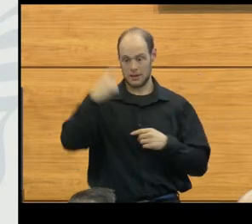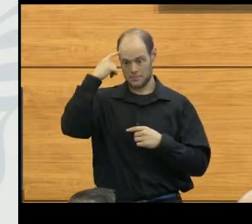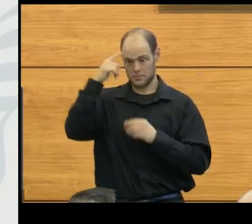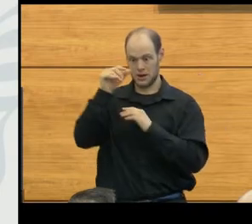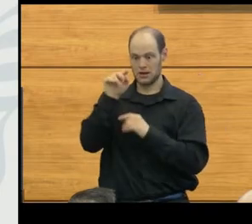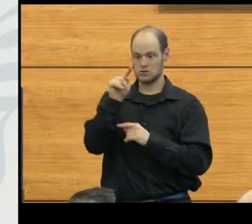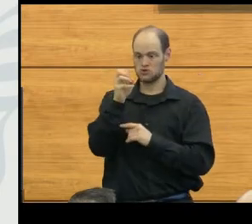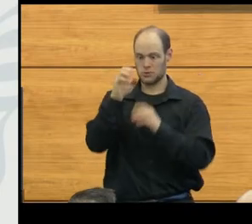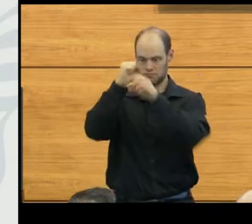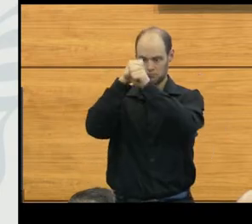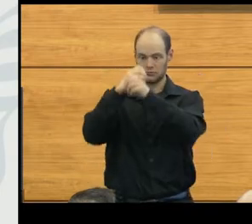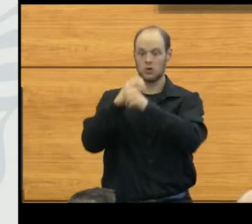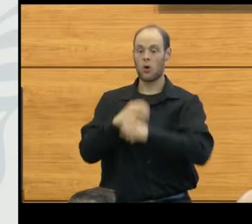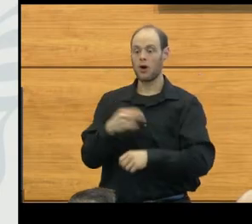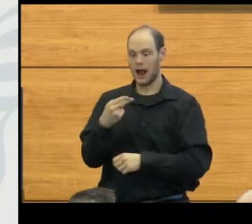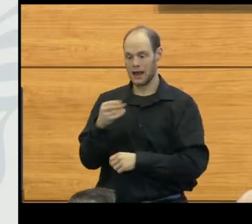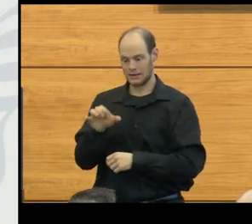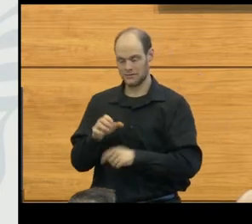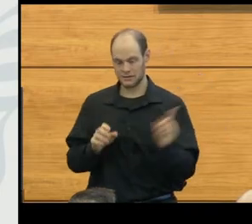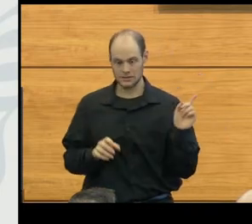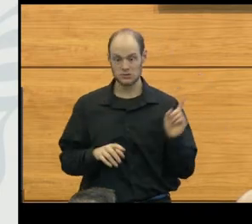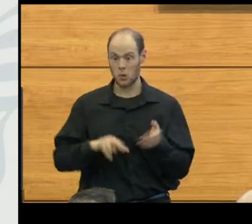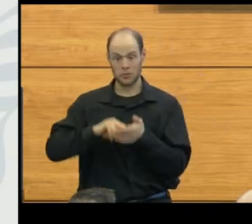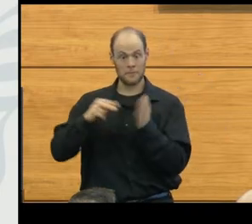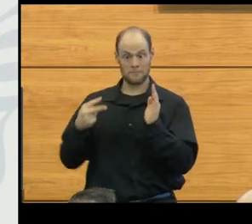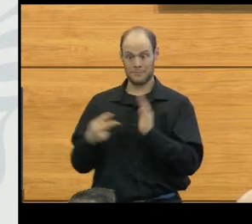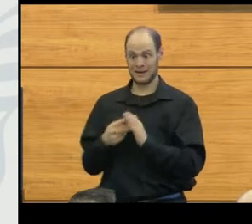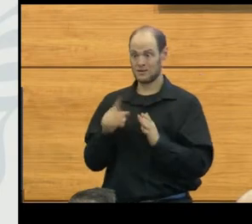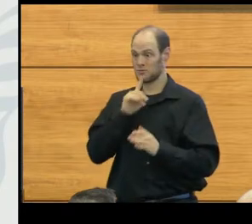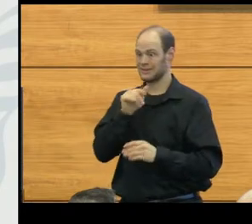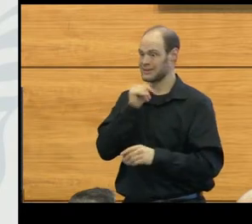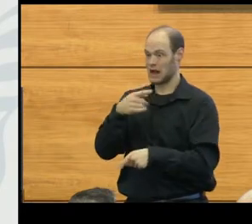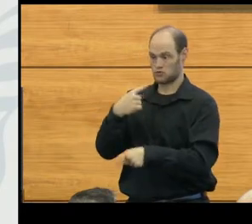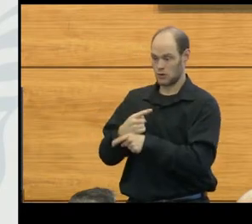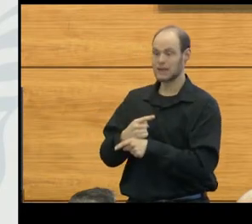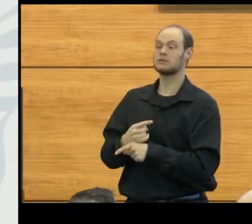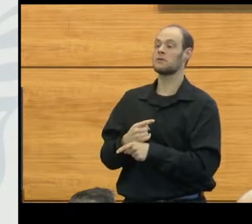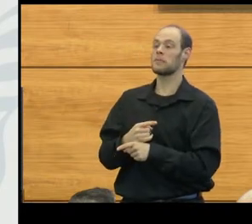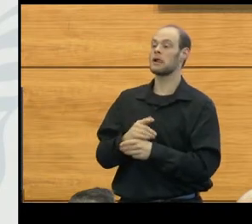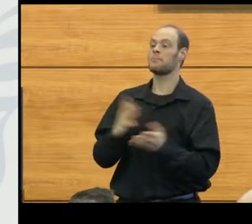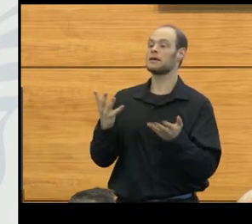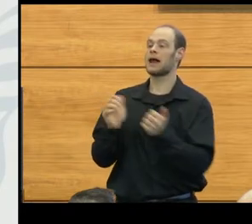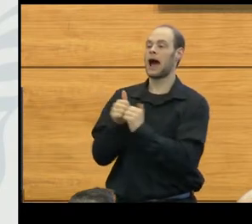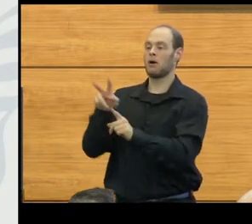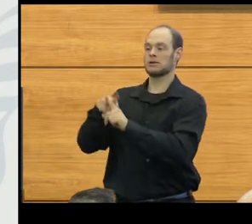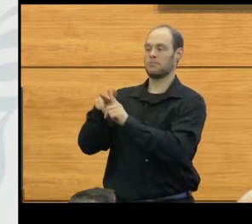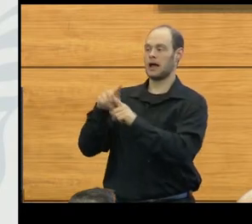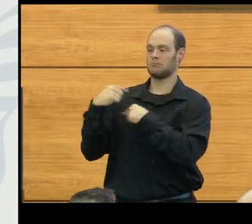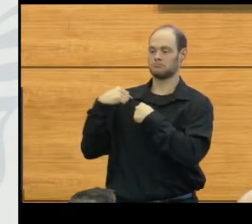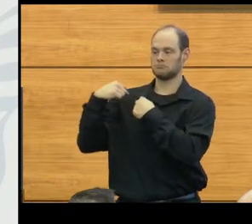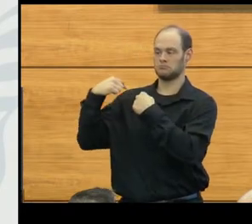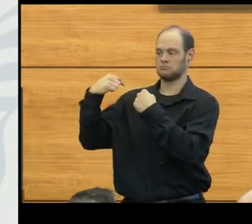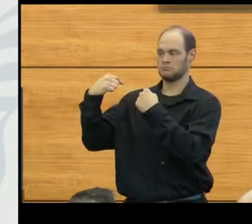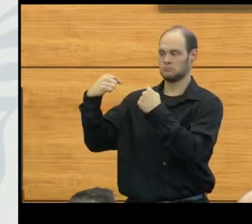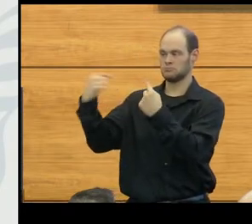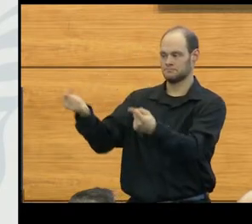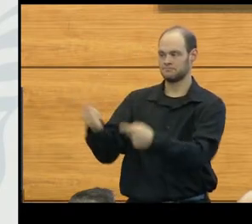or hydrocephalus. So even the naming of it was probably not correct, but it's the one that's applied over these many